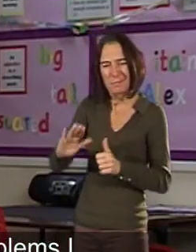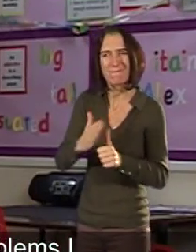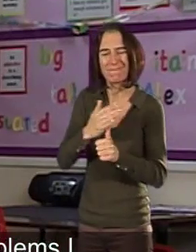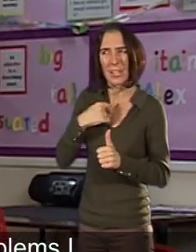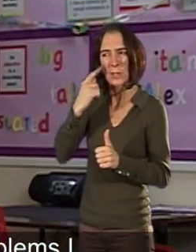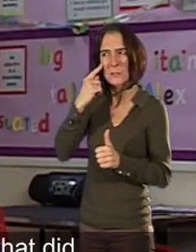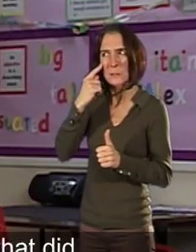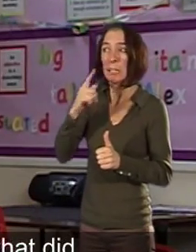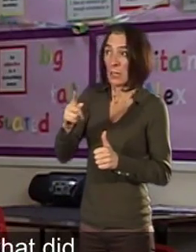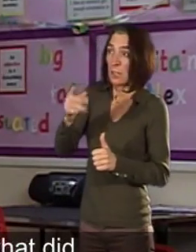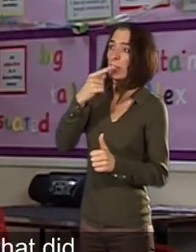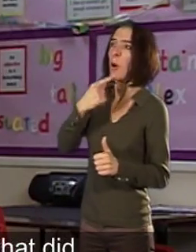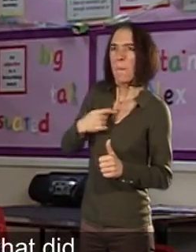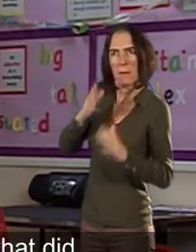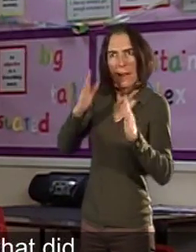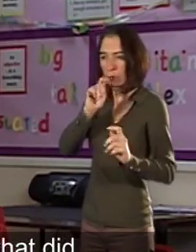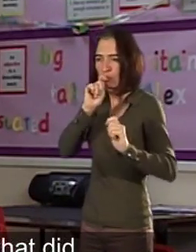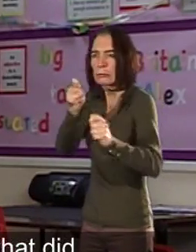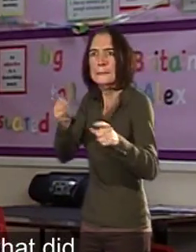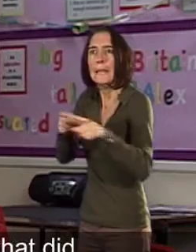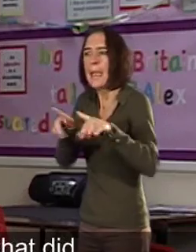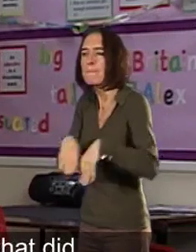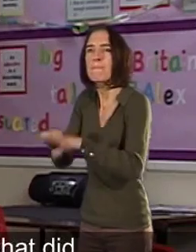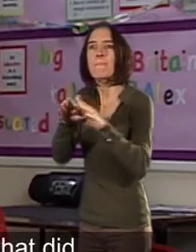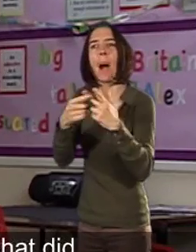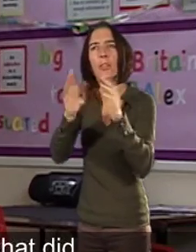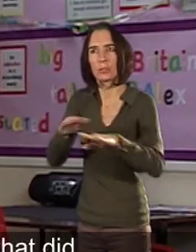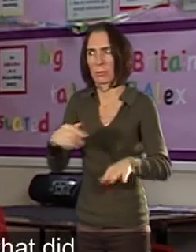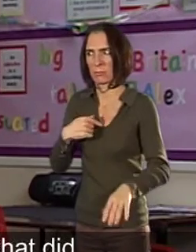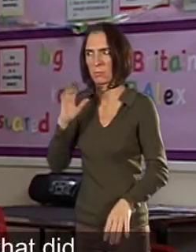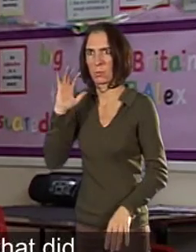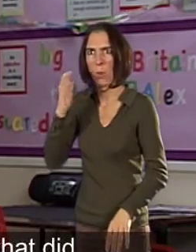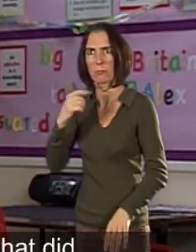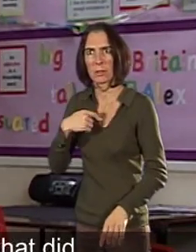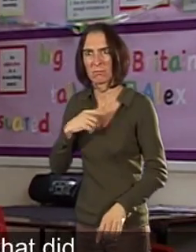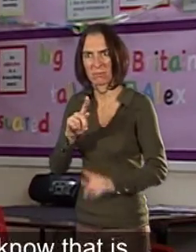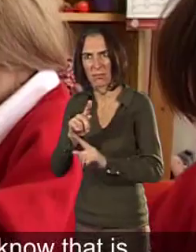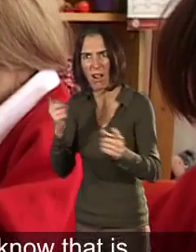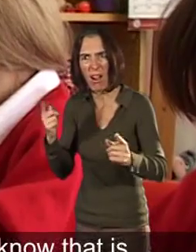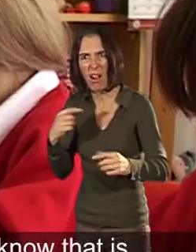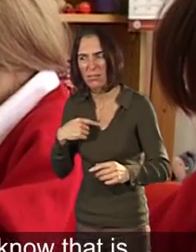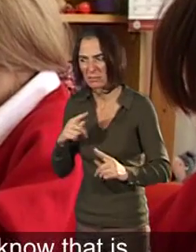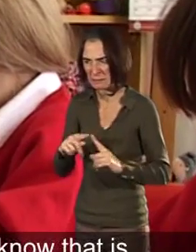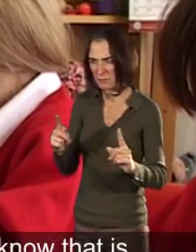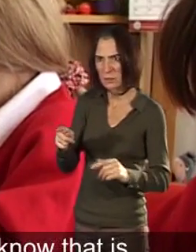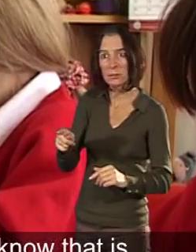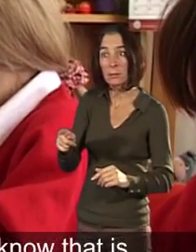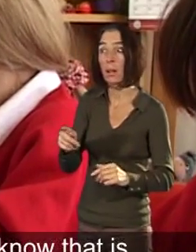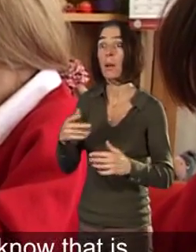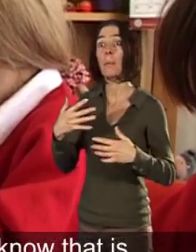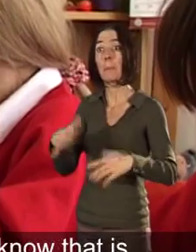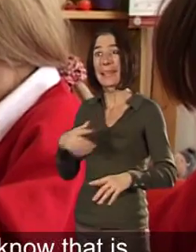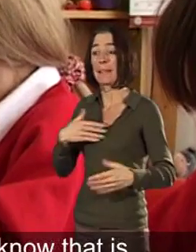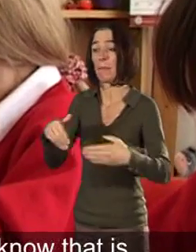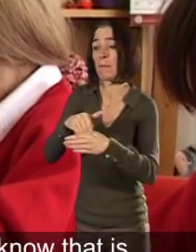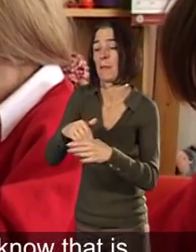said basically she needs to be treated like any other child, and that did concern me, and I thought, but she can't. I've had her in the class